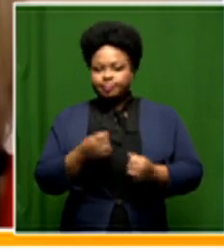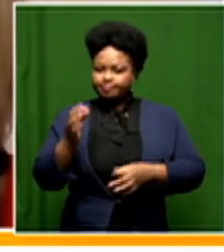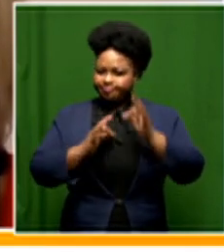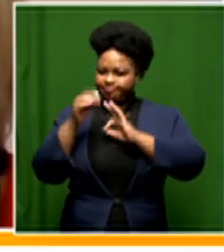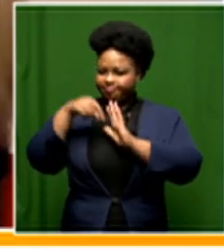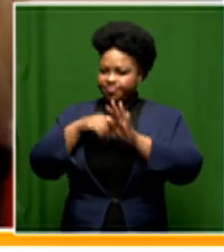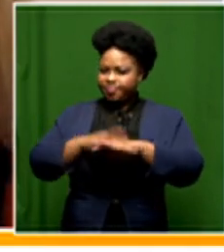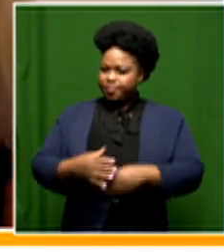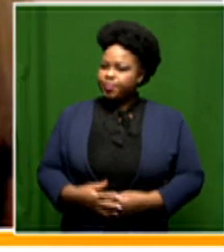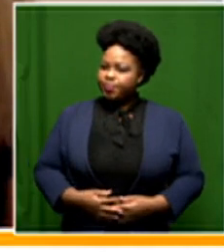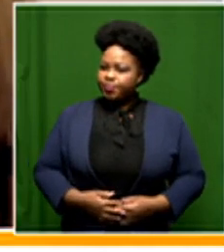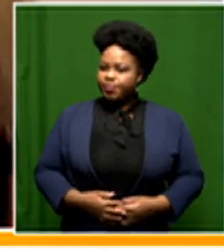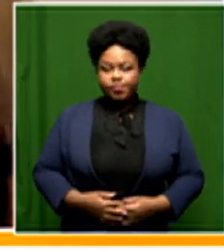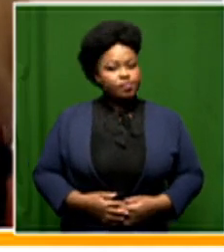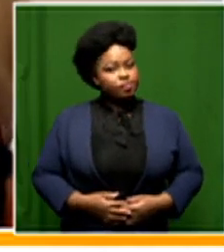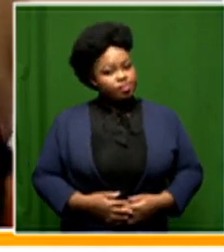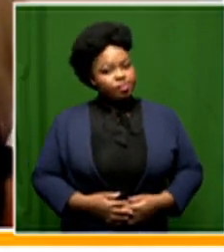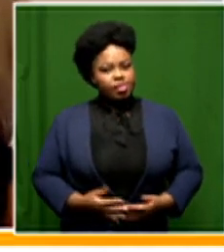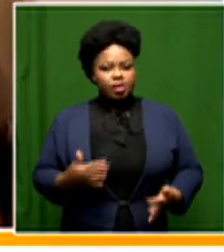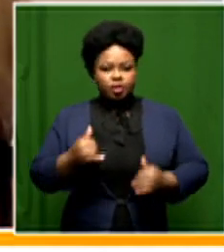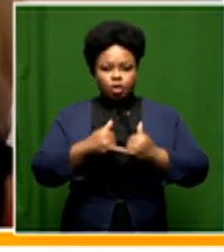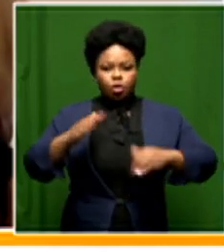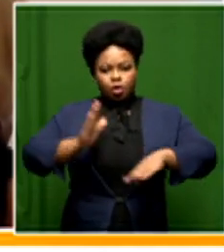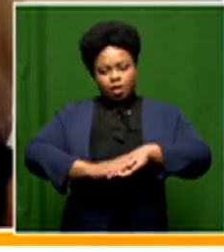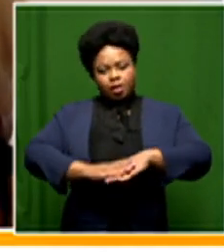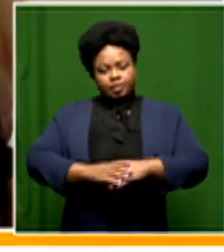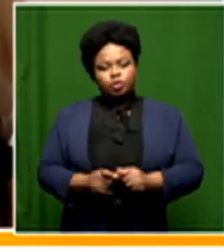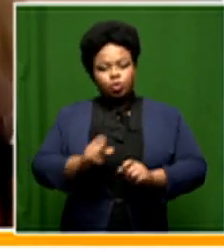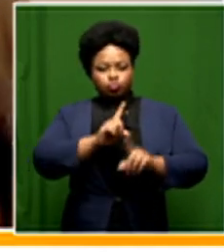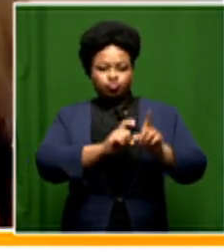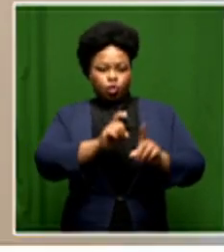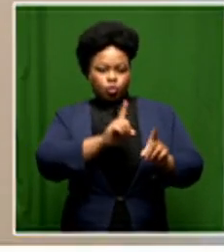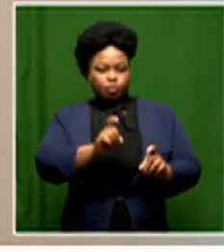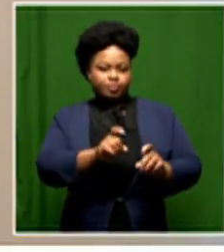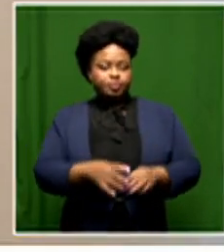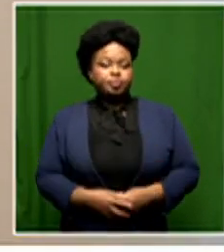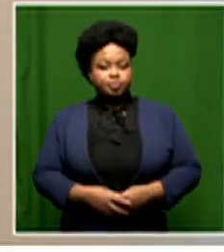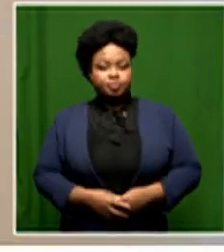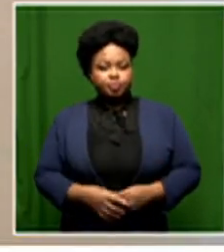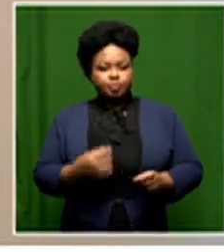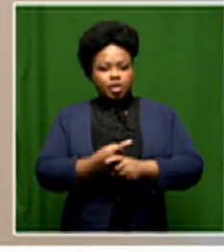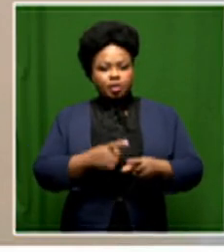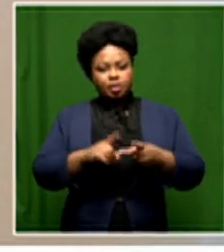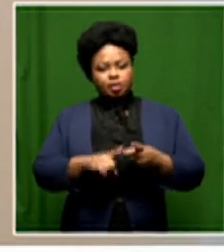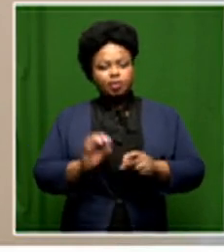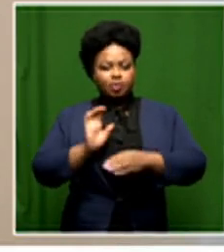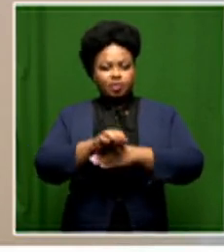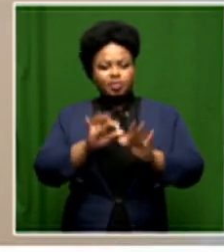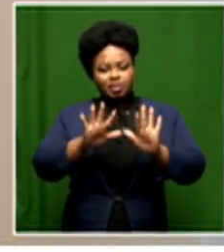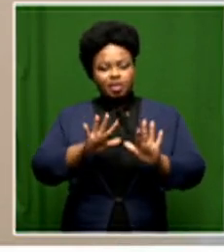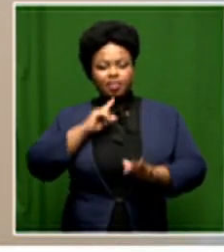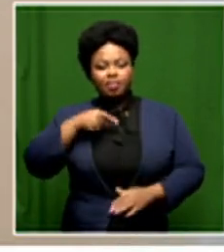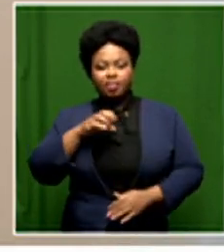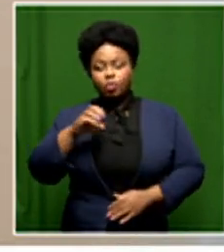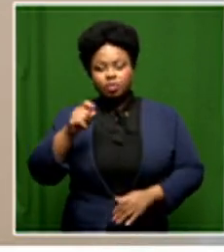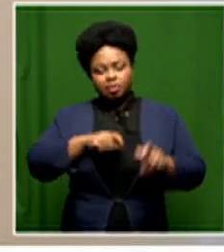that. So this has been an online survey, and in this round we had over 10,000